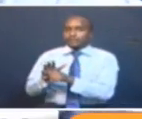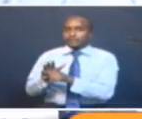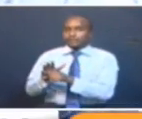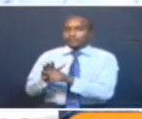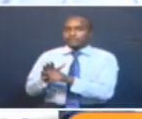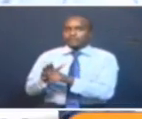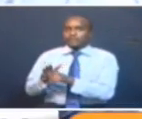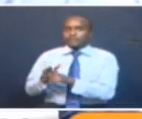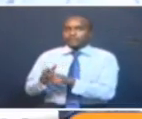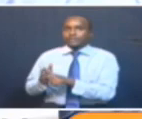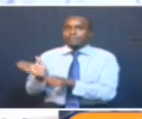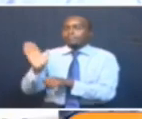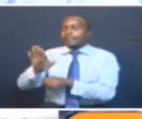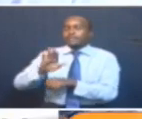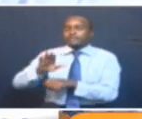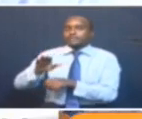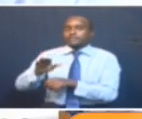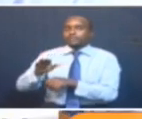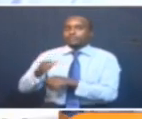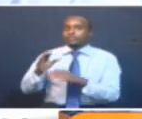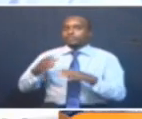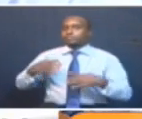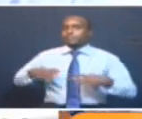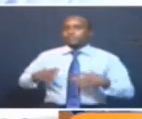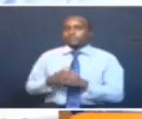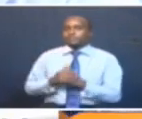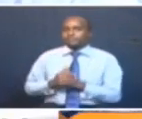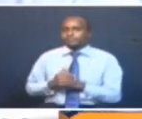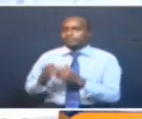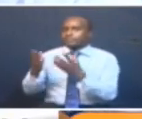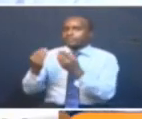to his own people. What a philosophy. Simple as that.